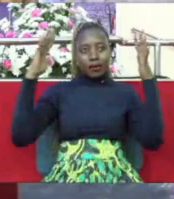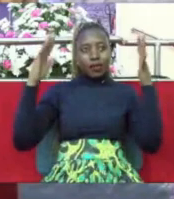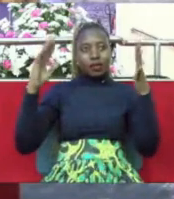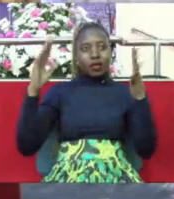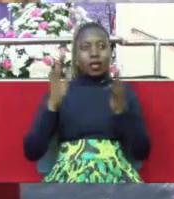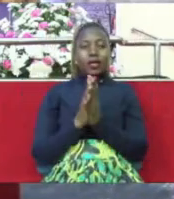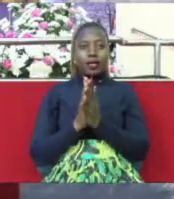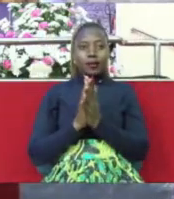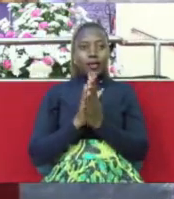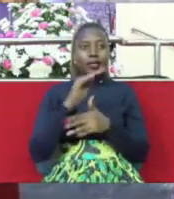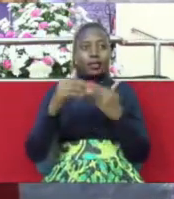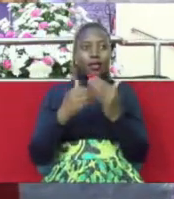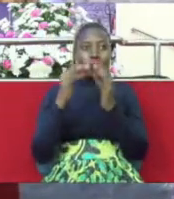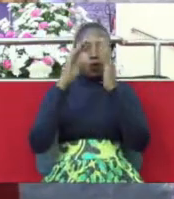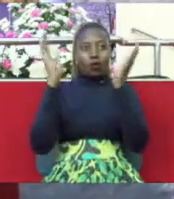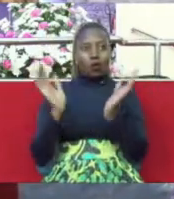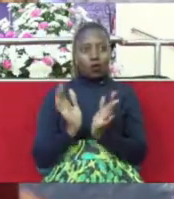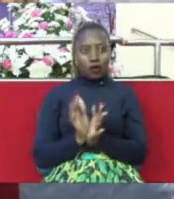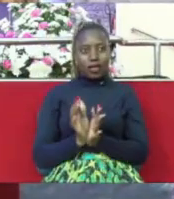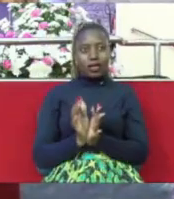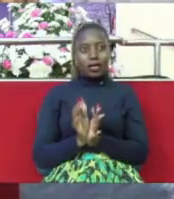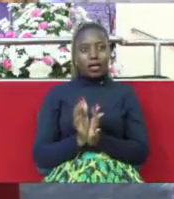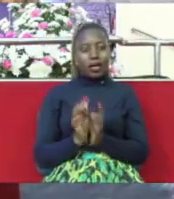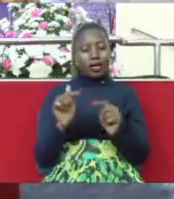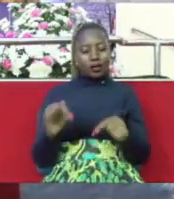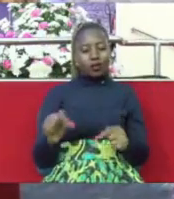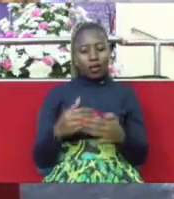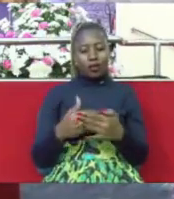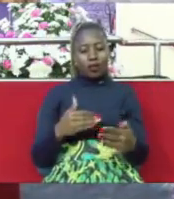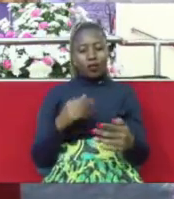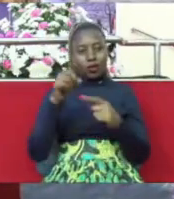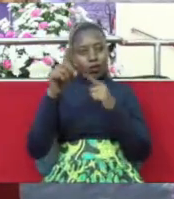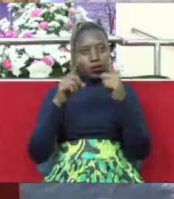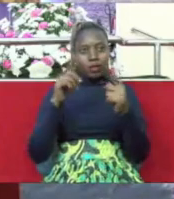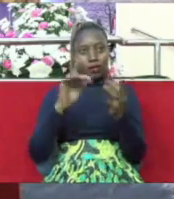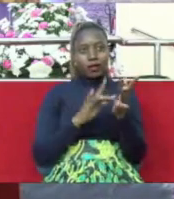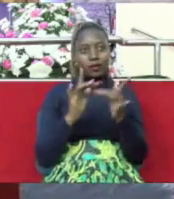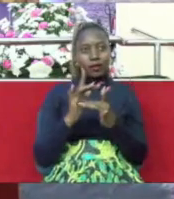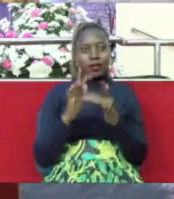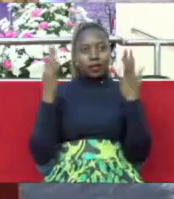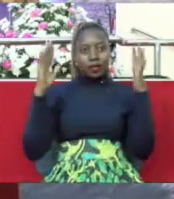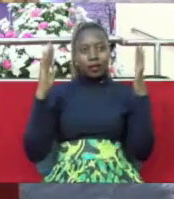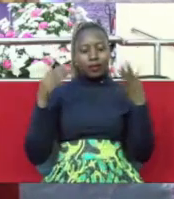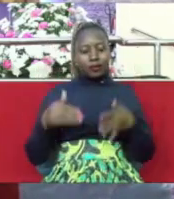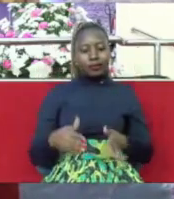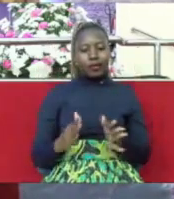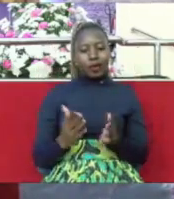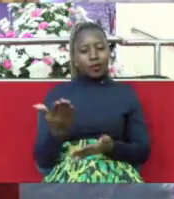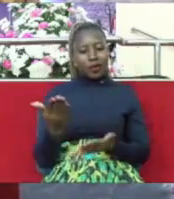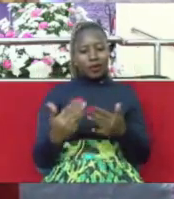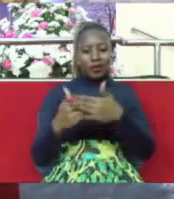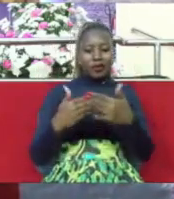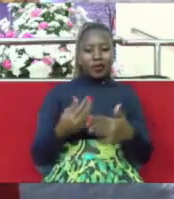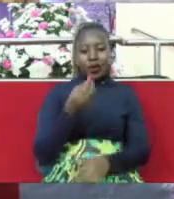wote. And so today, even before you go for that Christmas, kwa hivyo leo hata kabla hujaenda Christmas, or before you eat that Christmas, ama kabla